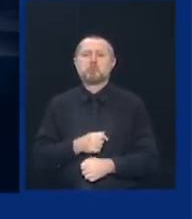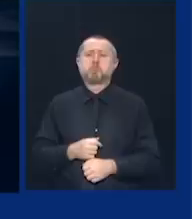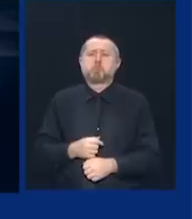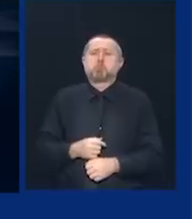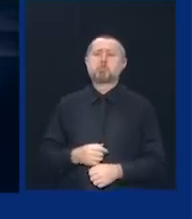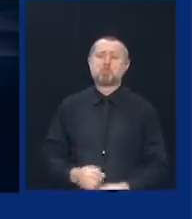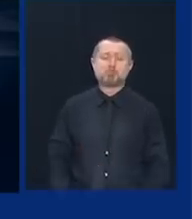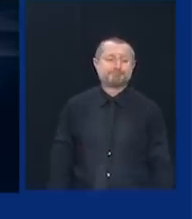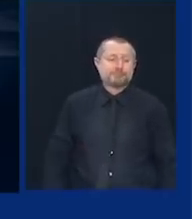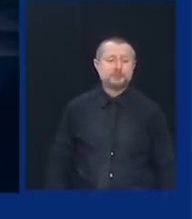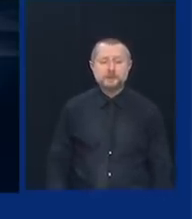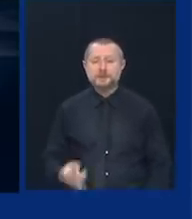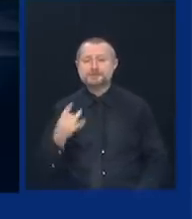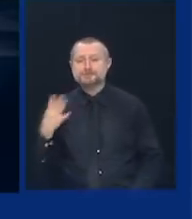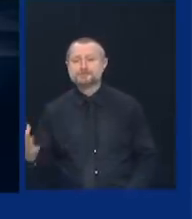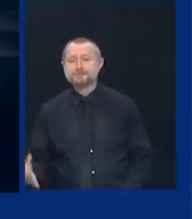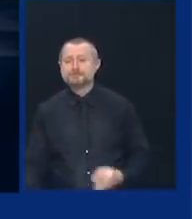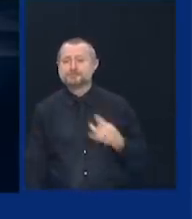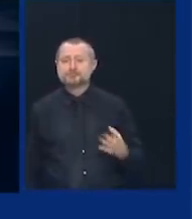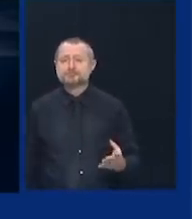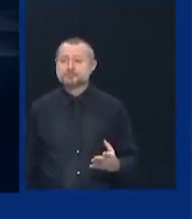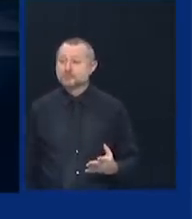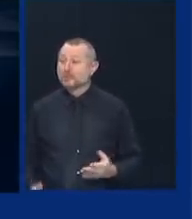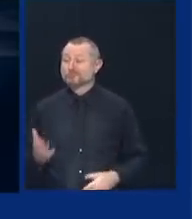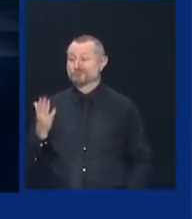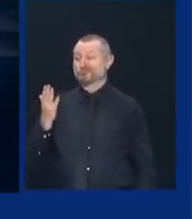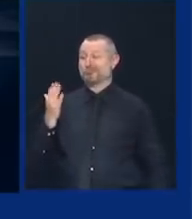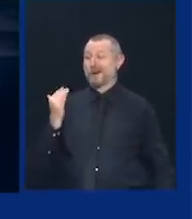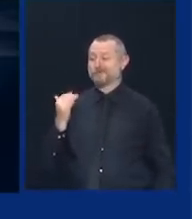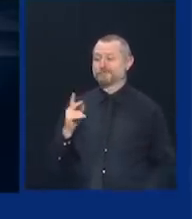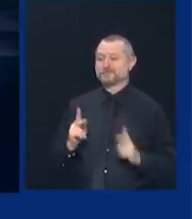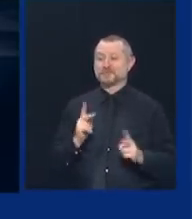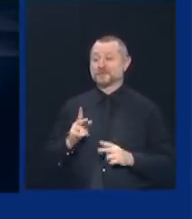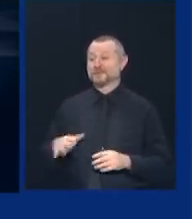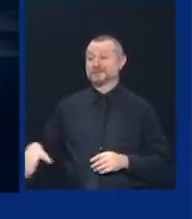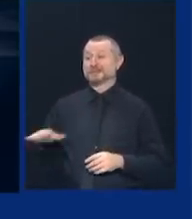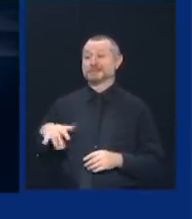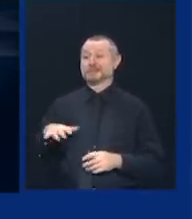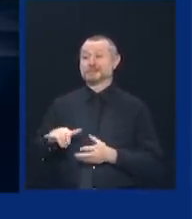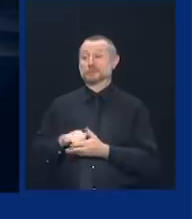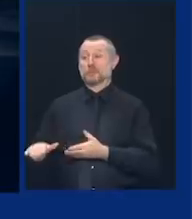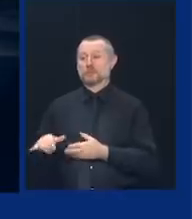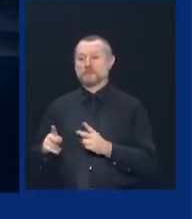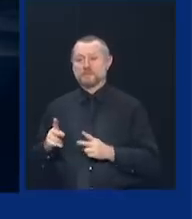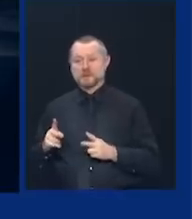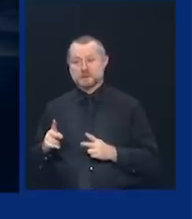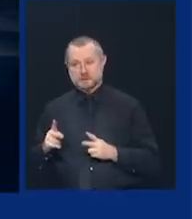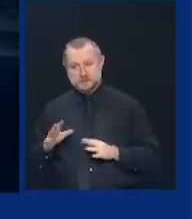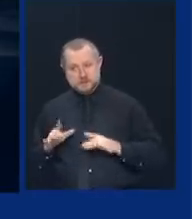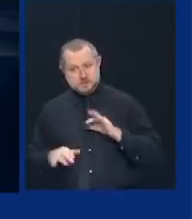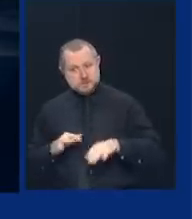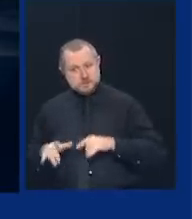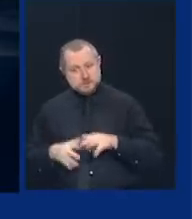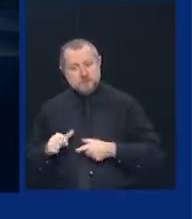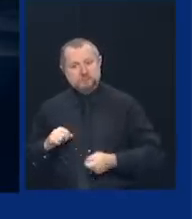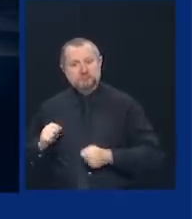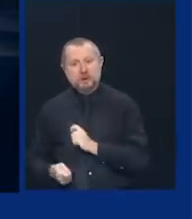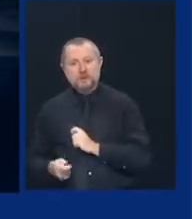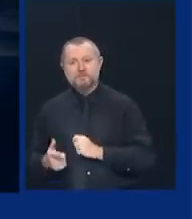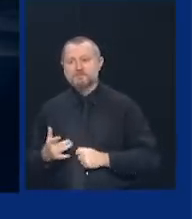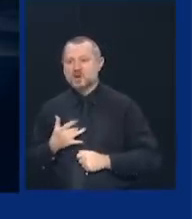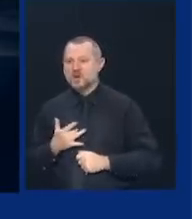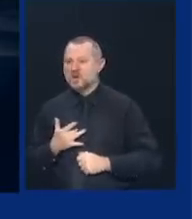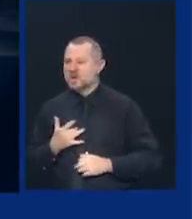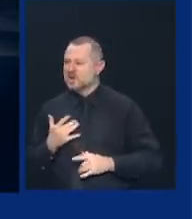And what caused so many people in New York to change their behavior? It was the fear. Why do you guys wear